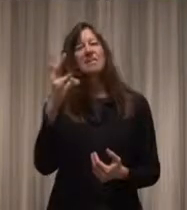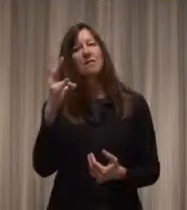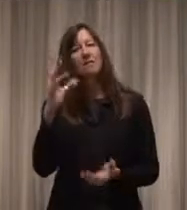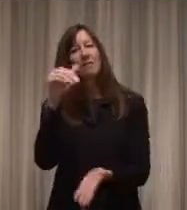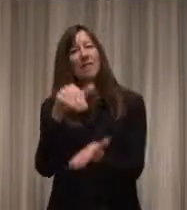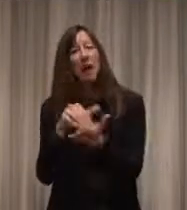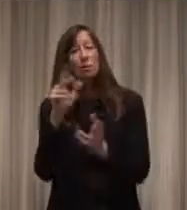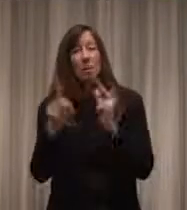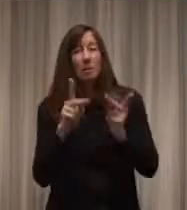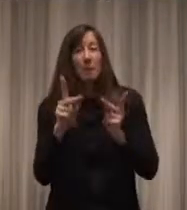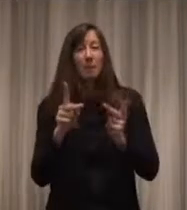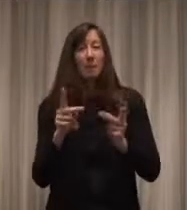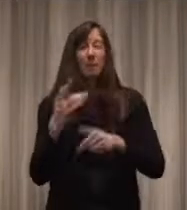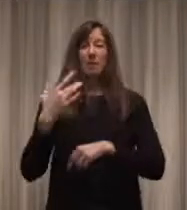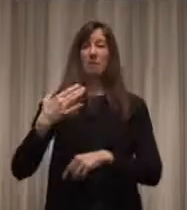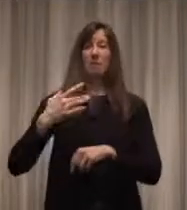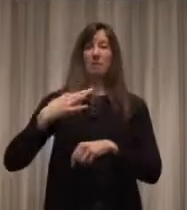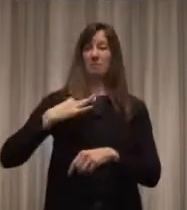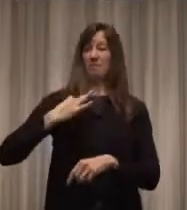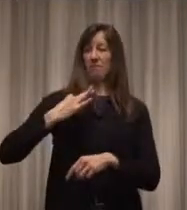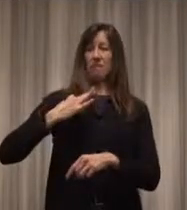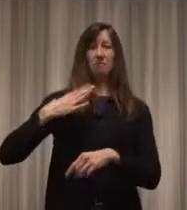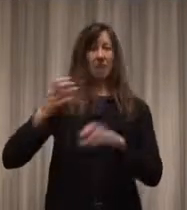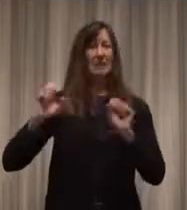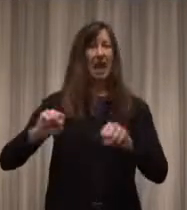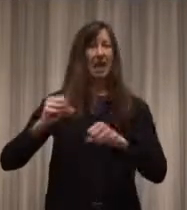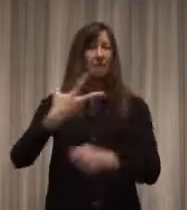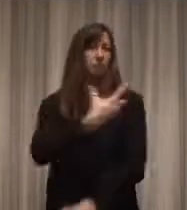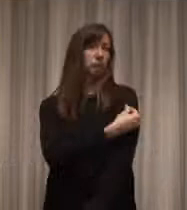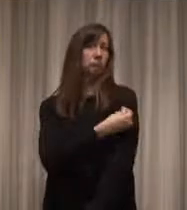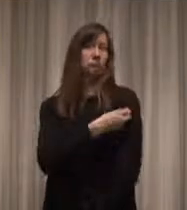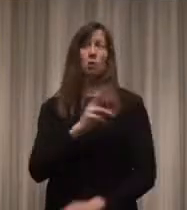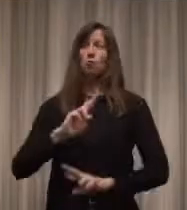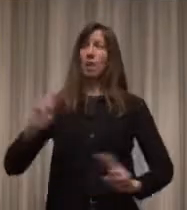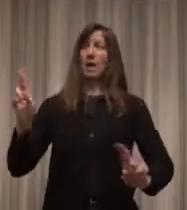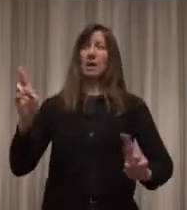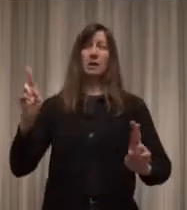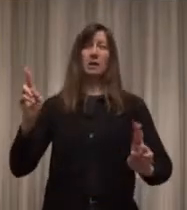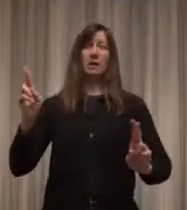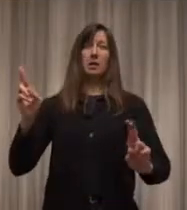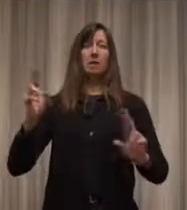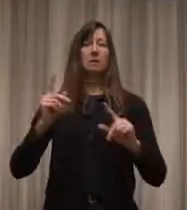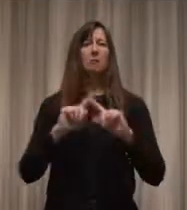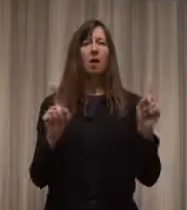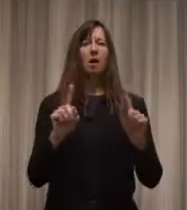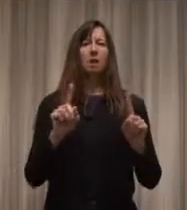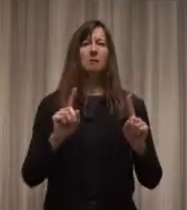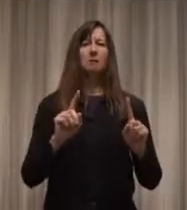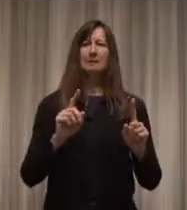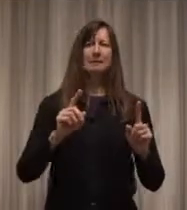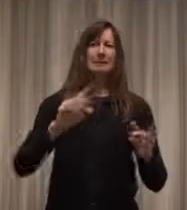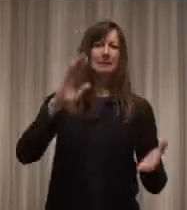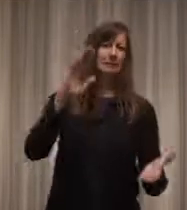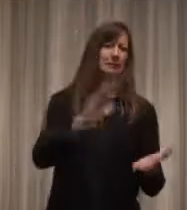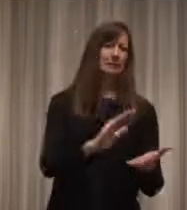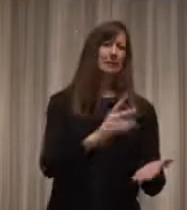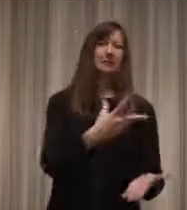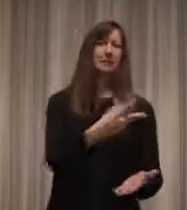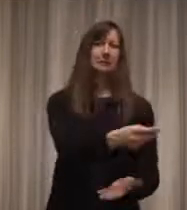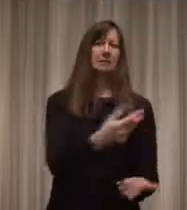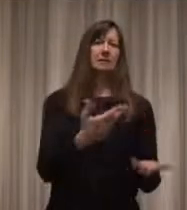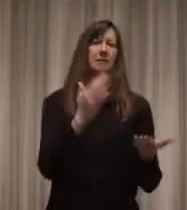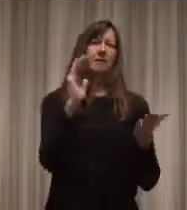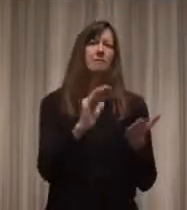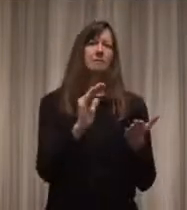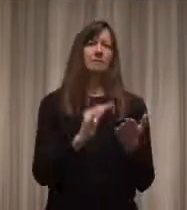we still have been able to vaccinate less than 20% of that total eligible number, just in the 1A,